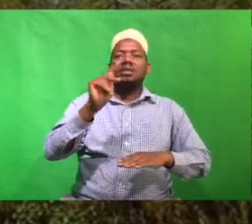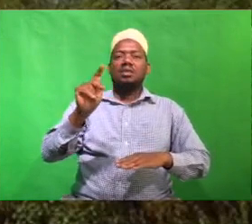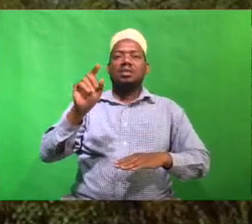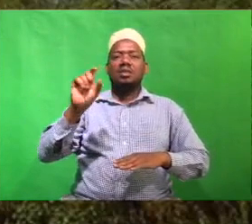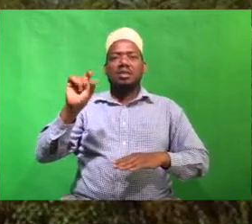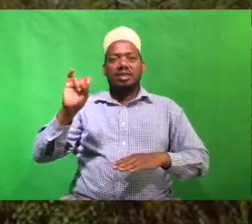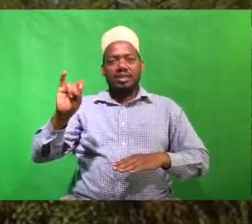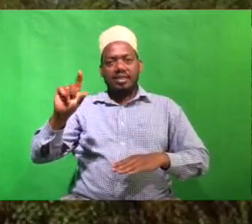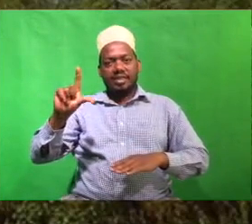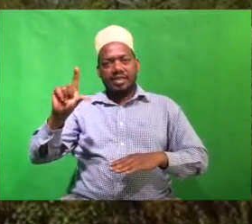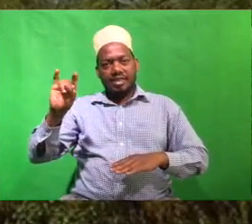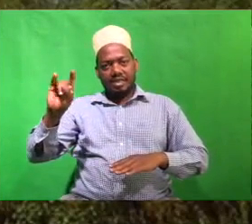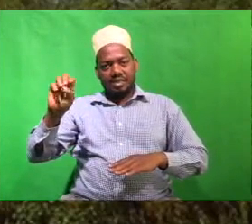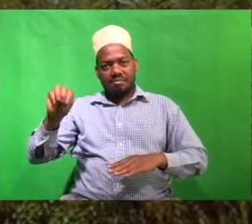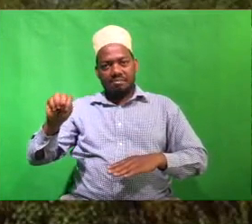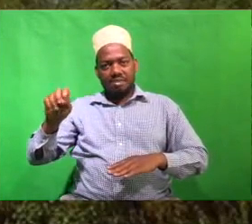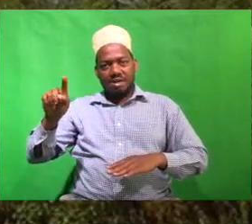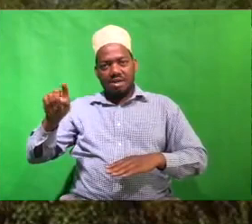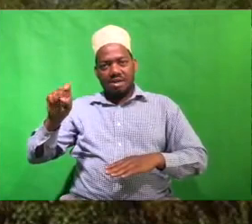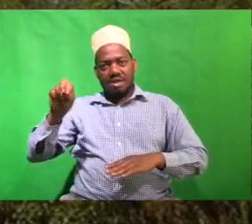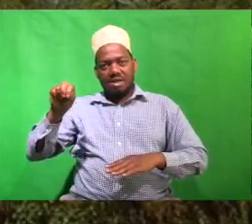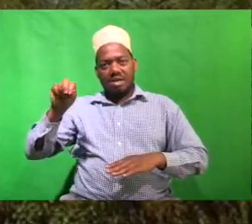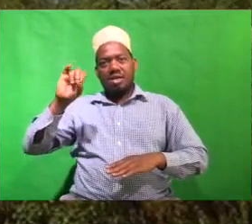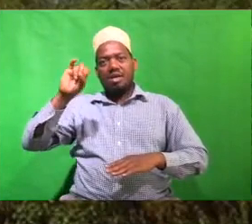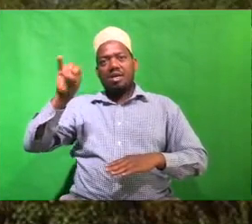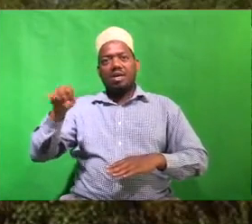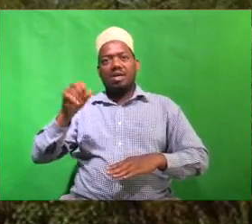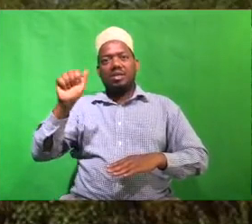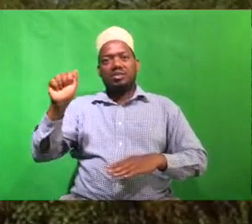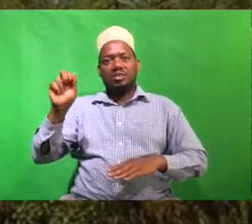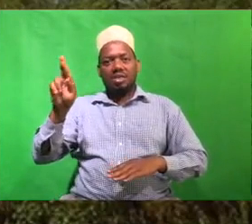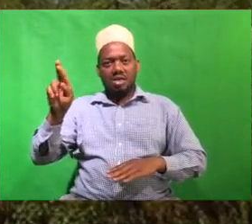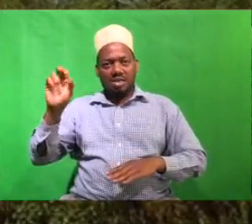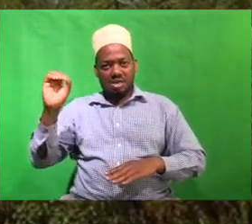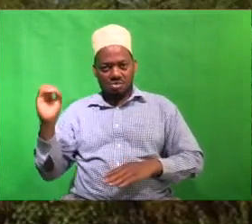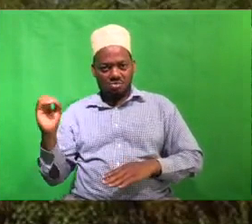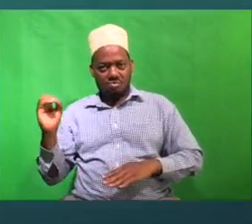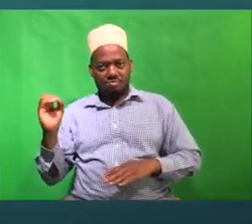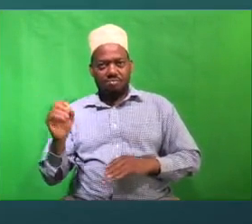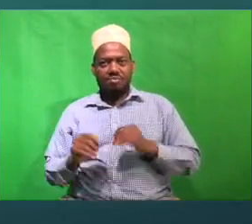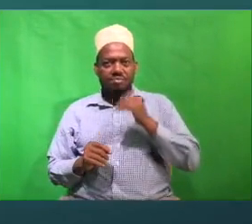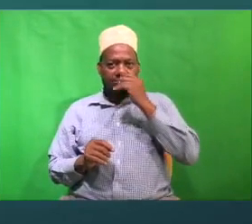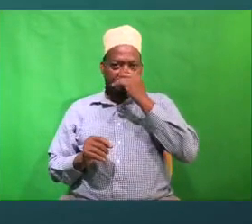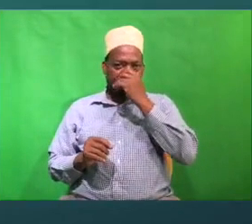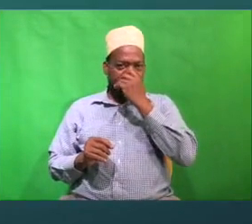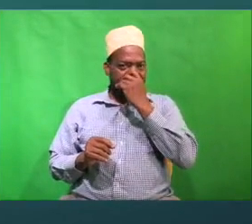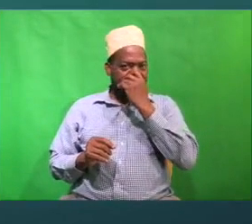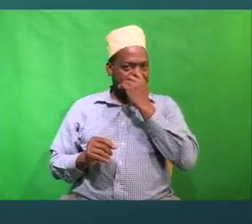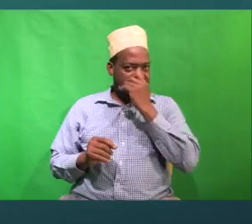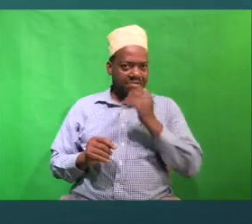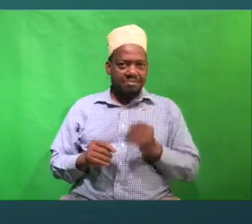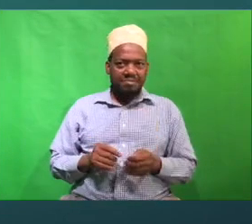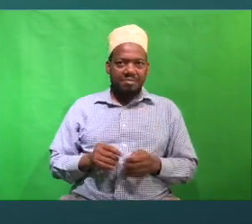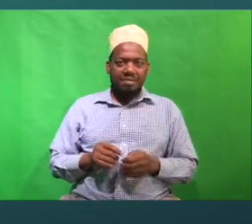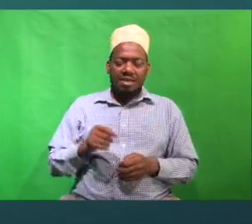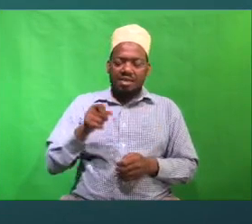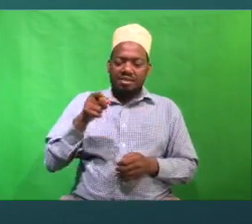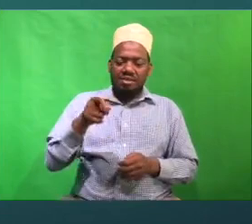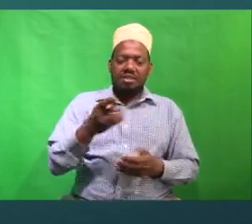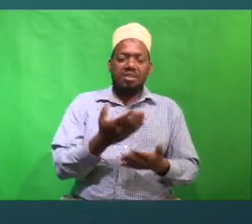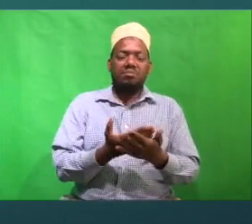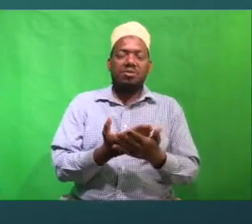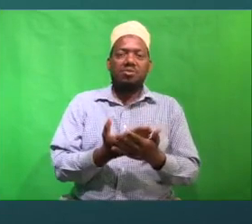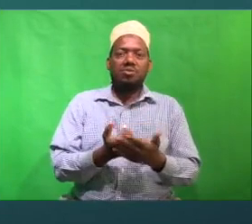the lower slope of mountain Kilimanjaro, that is, we can say, is a genital slope area. This